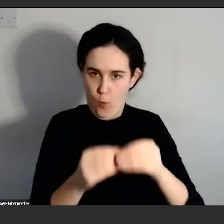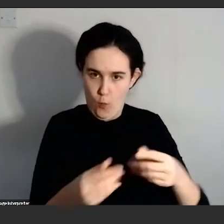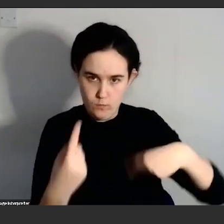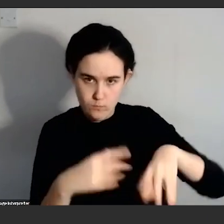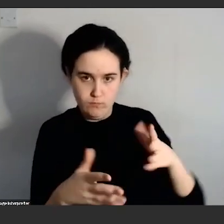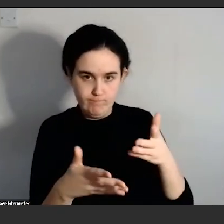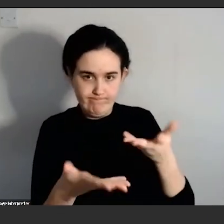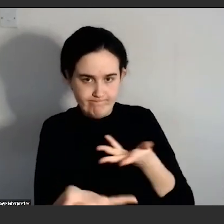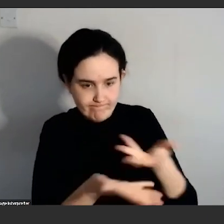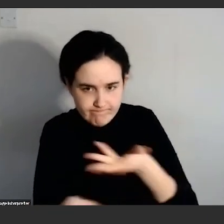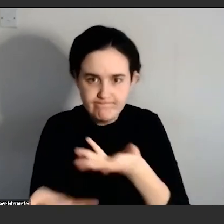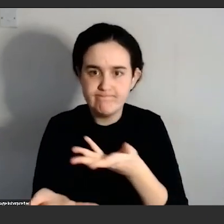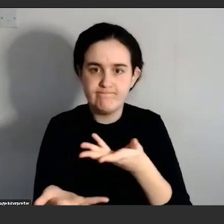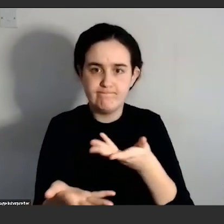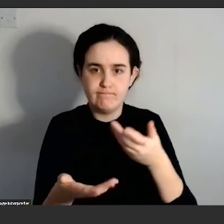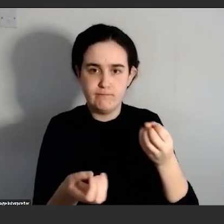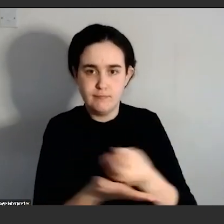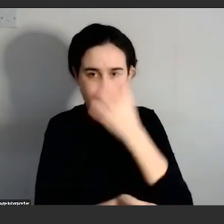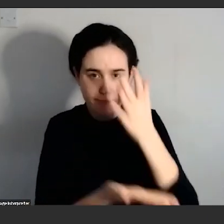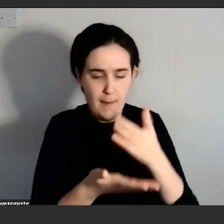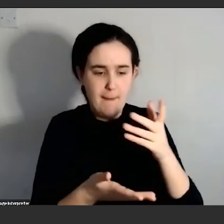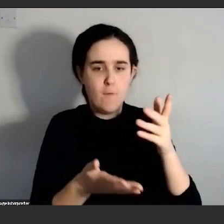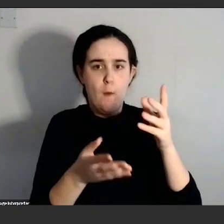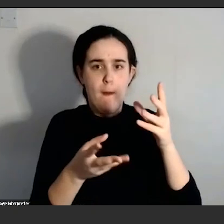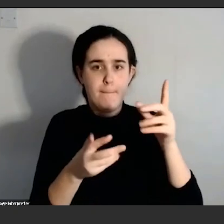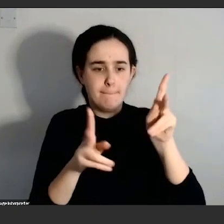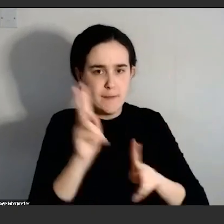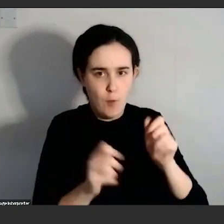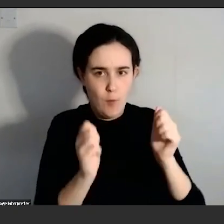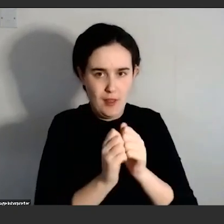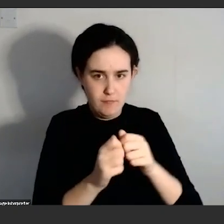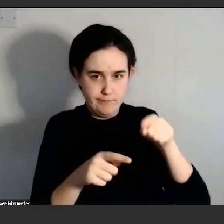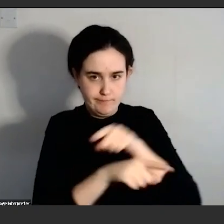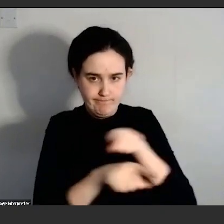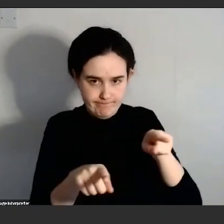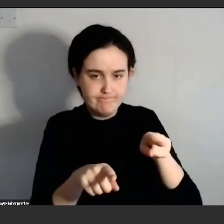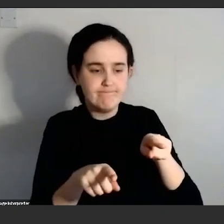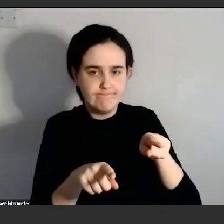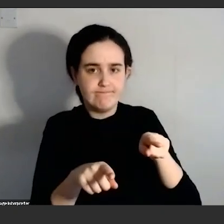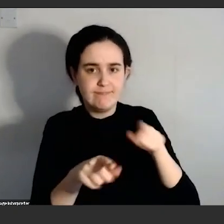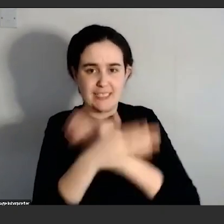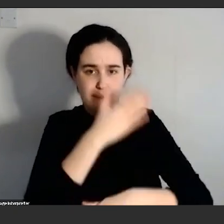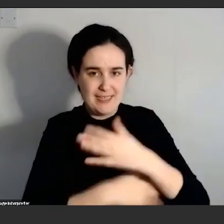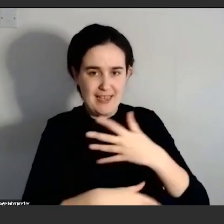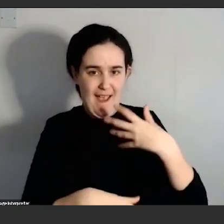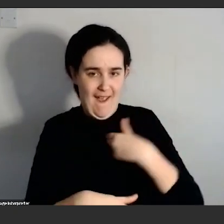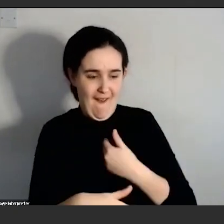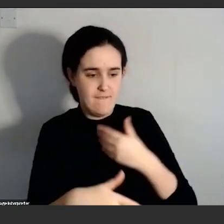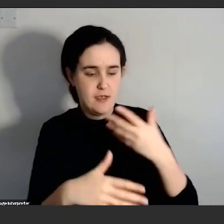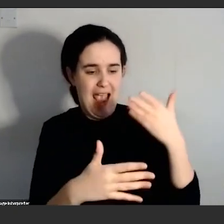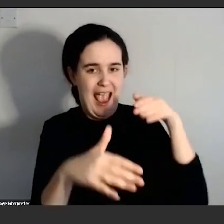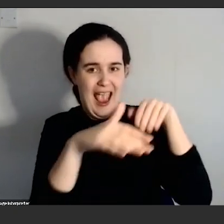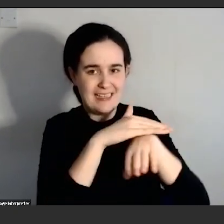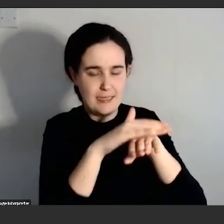include these designs, and those old ones should be retrofitted. And I think that has gone on course for the past so many years,